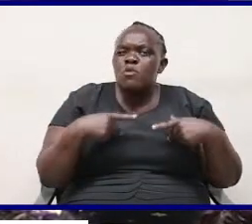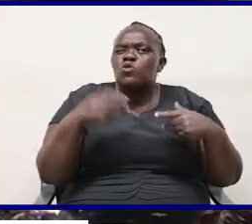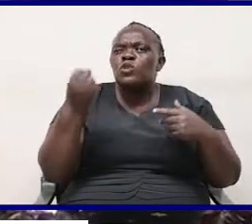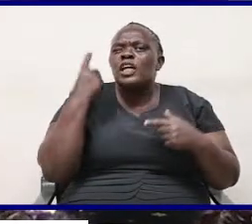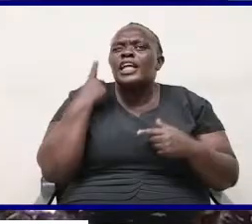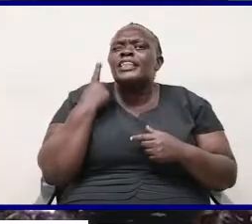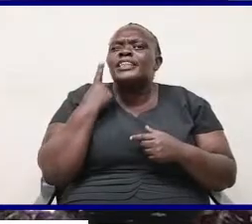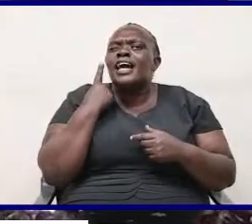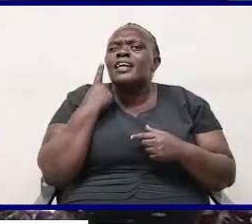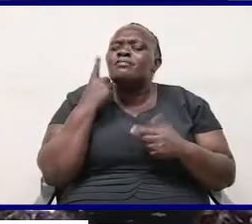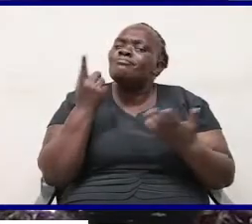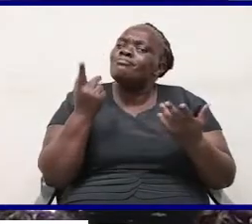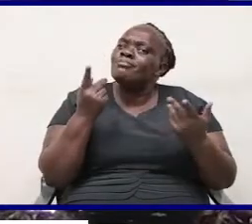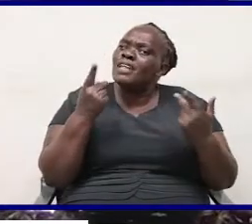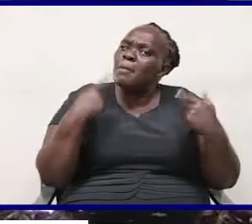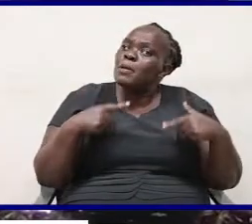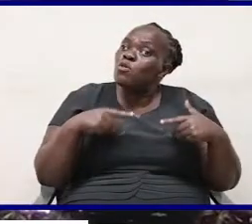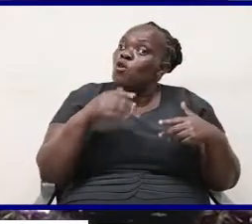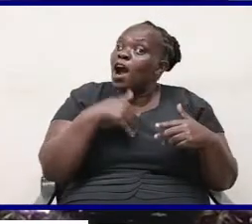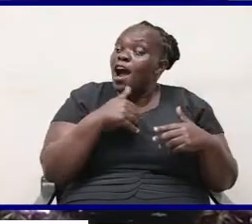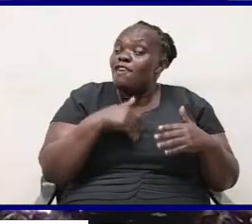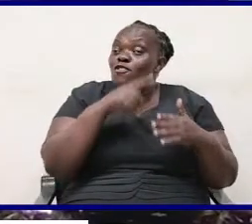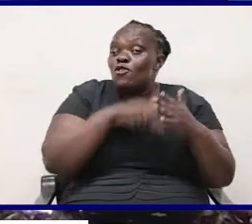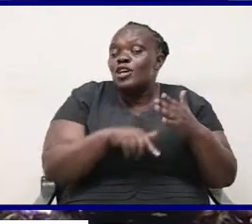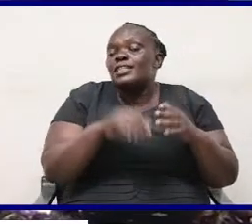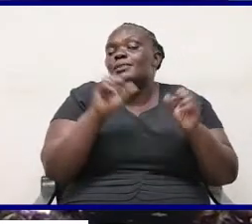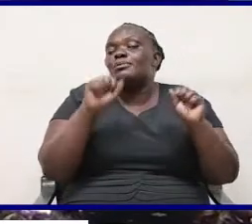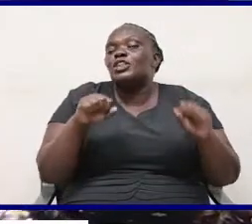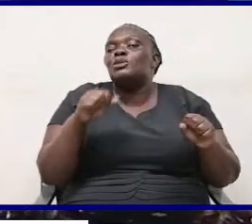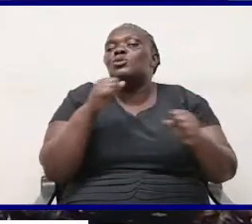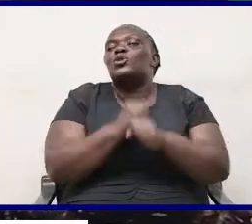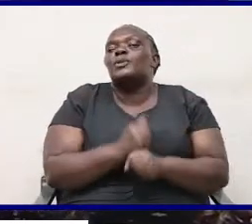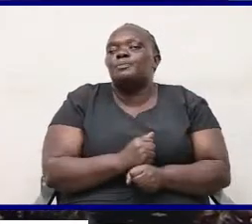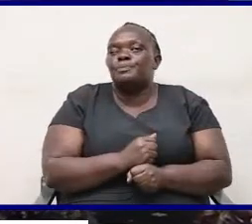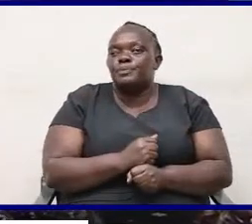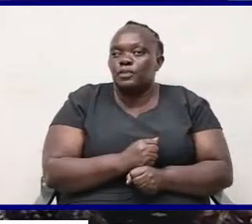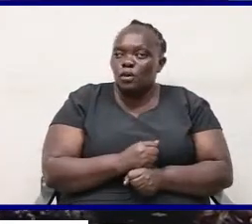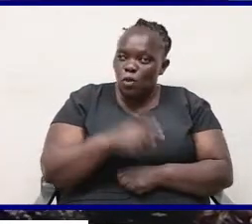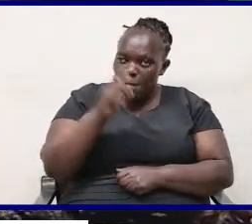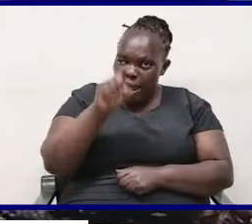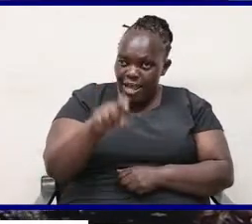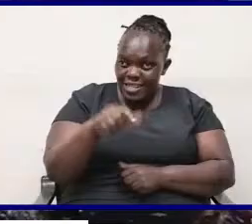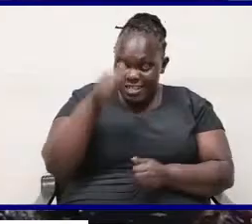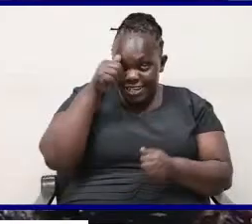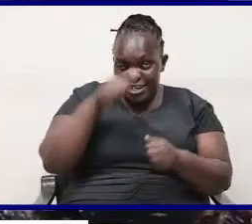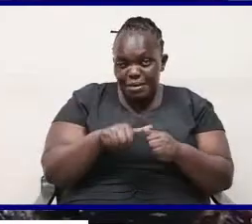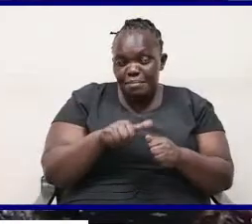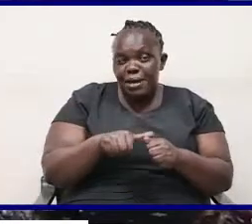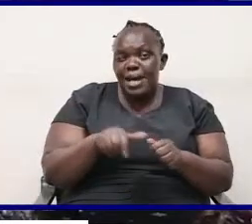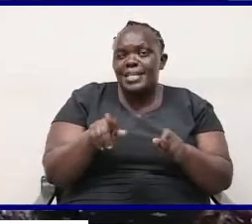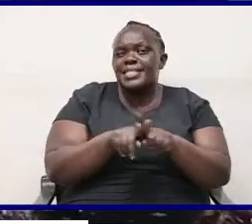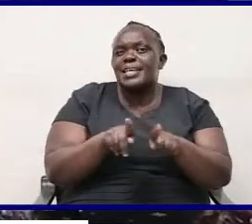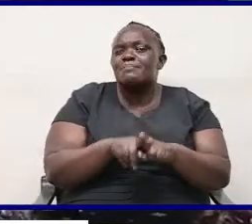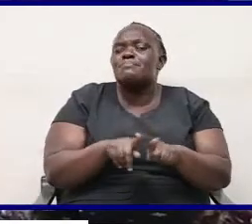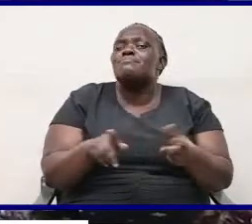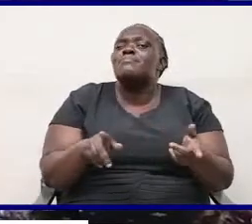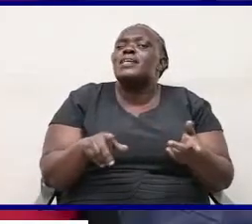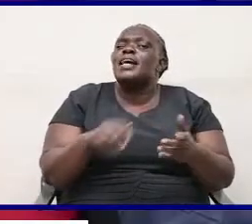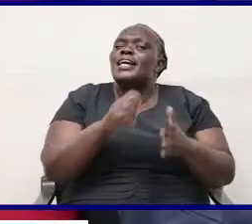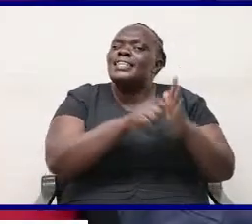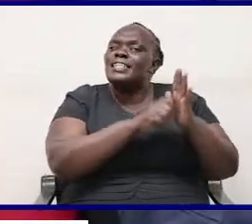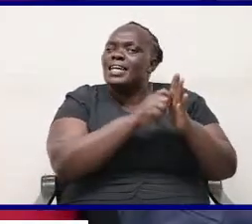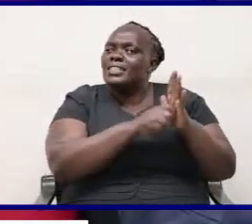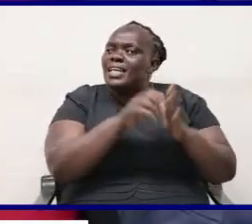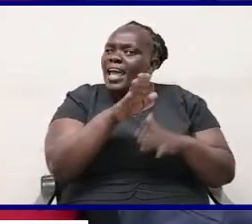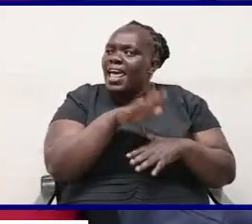understand what these people have and what they're capable of doing. We must remember that even the cottage industries that